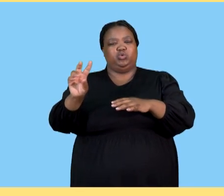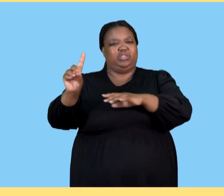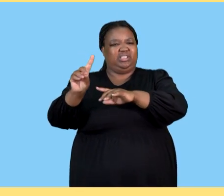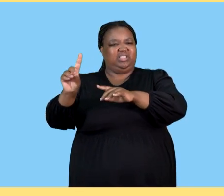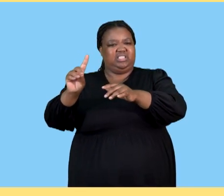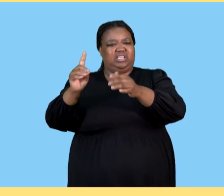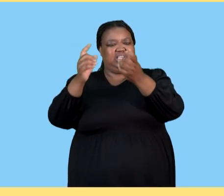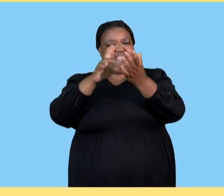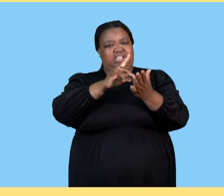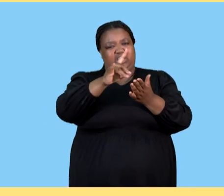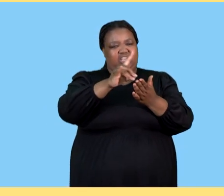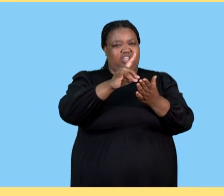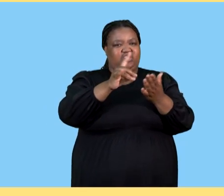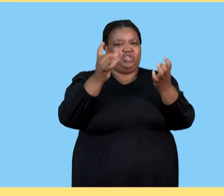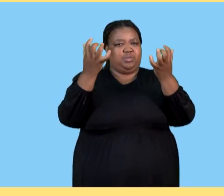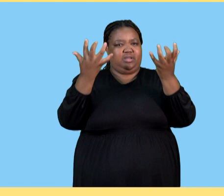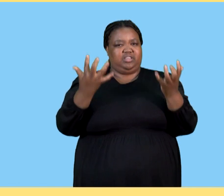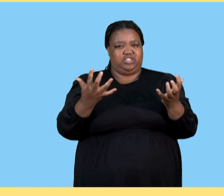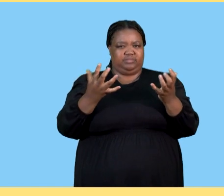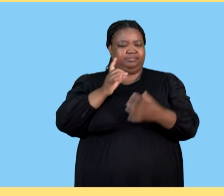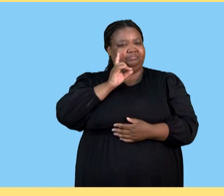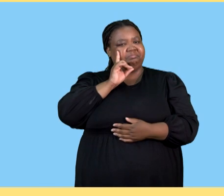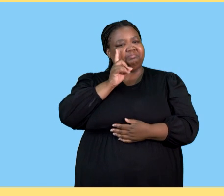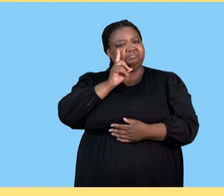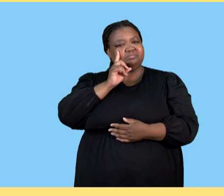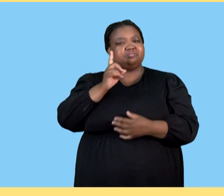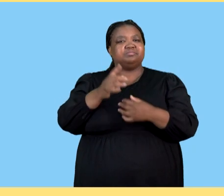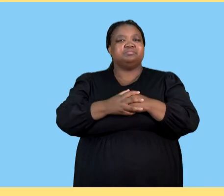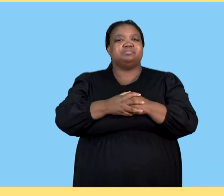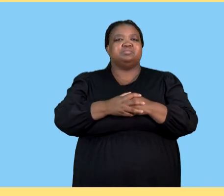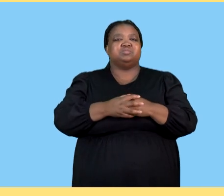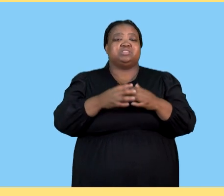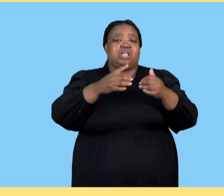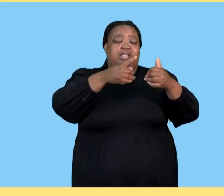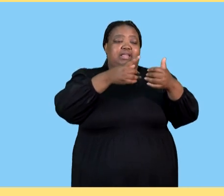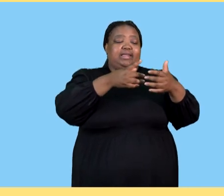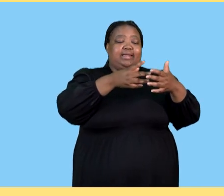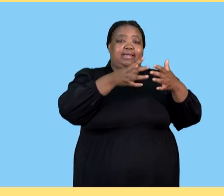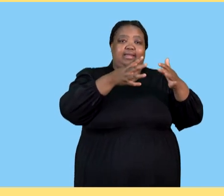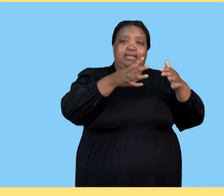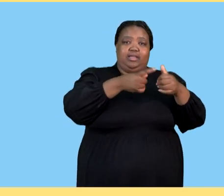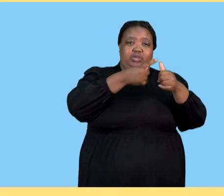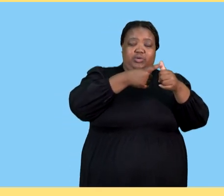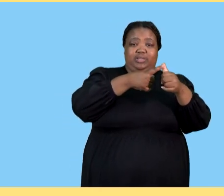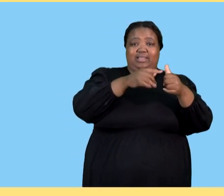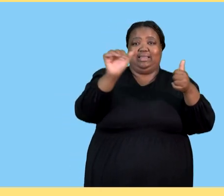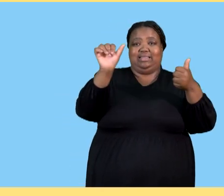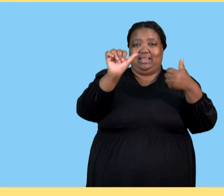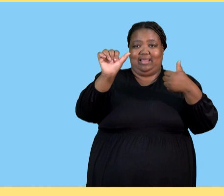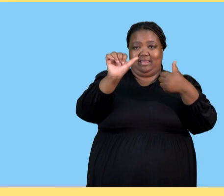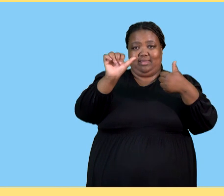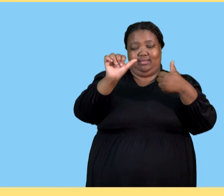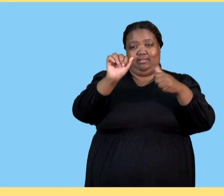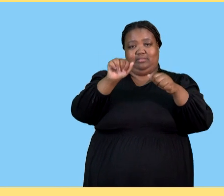budget provided. All right, let's see. Calculate A. In order